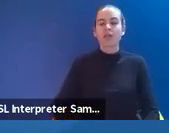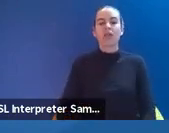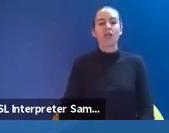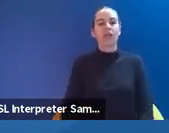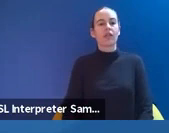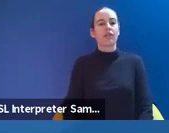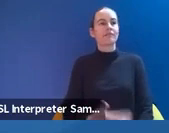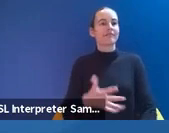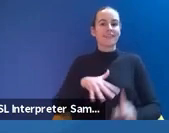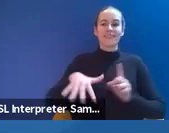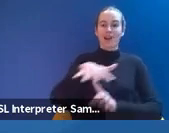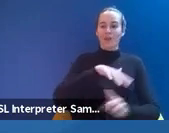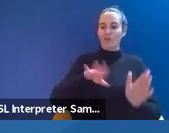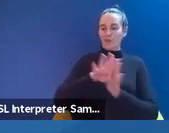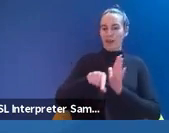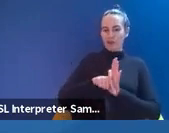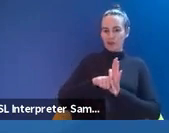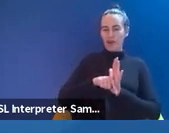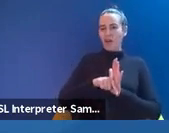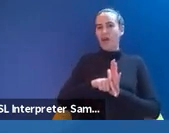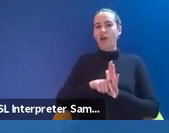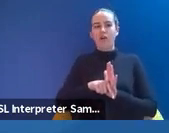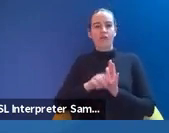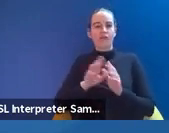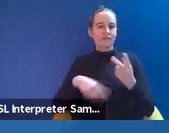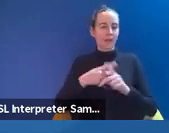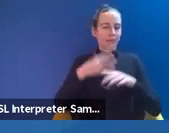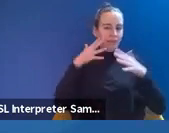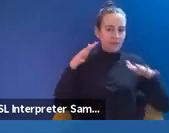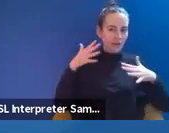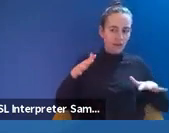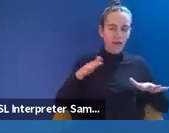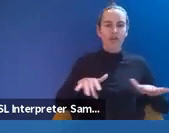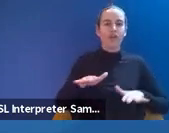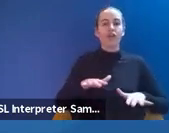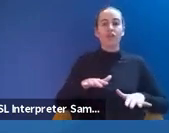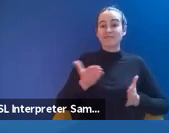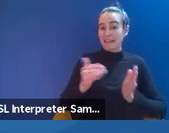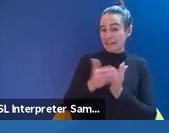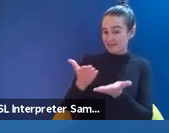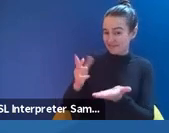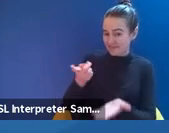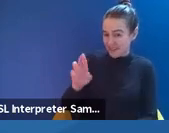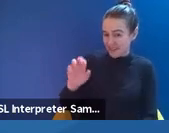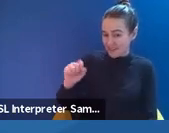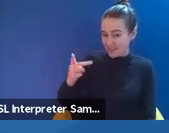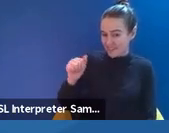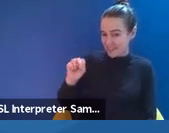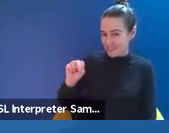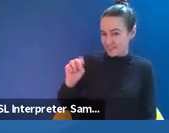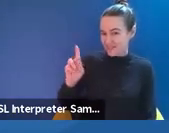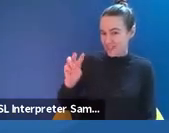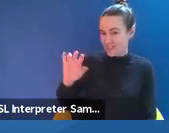environmental background, community and residential noises. And Dr. Spankovich, I see you would like to answer that